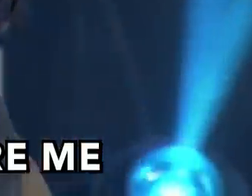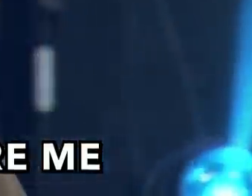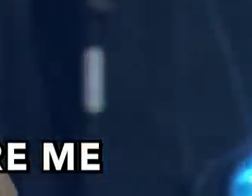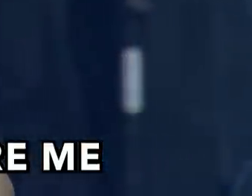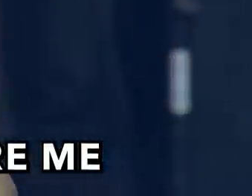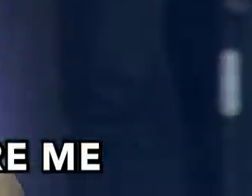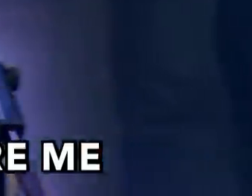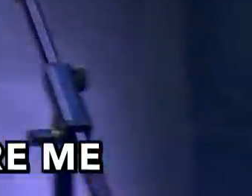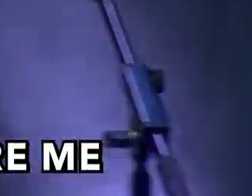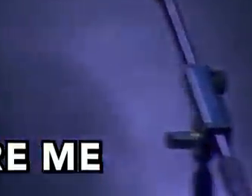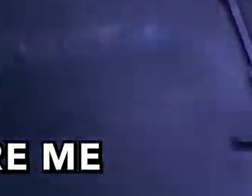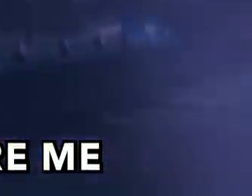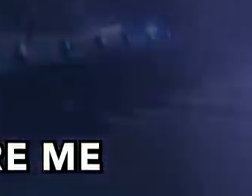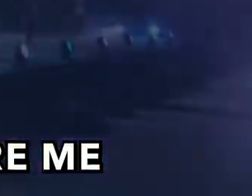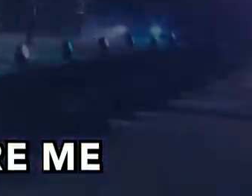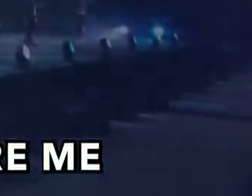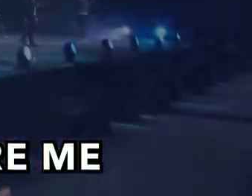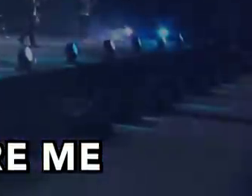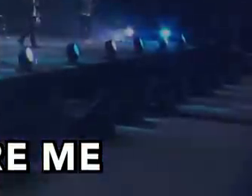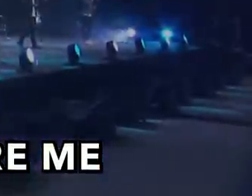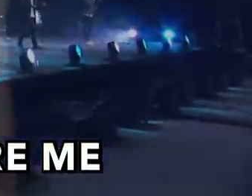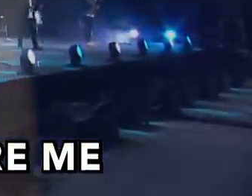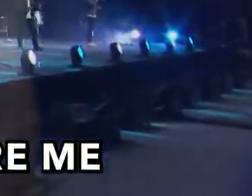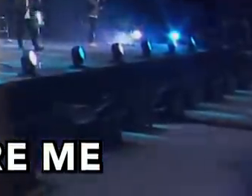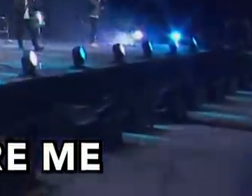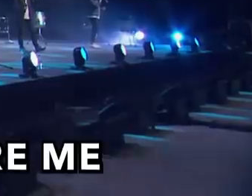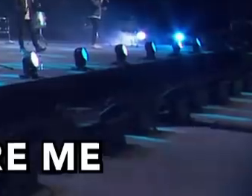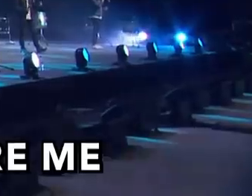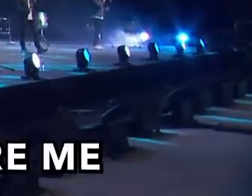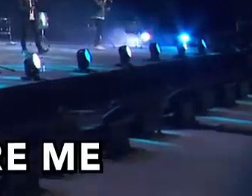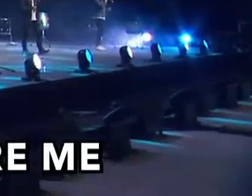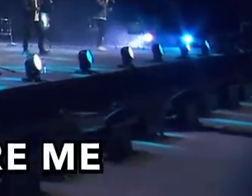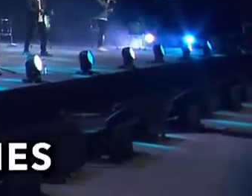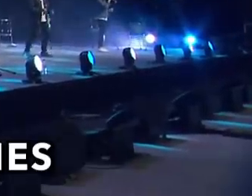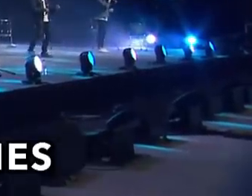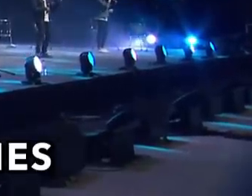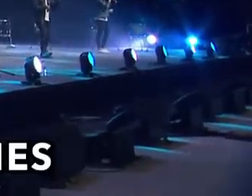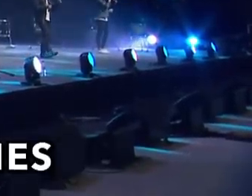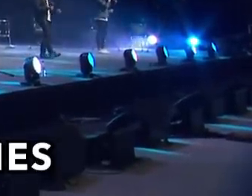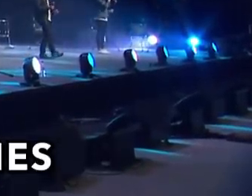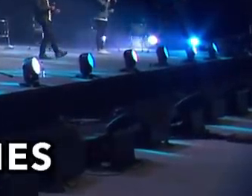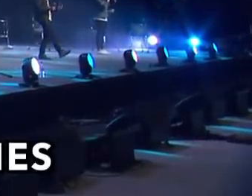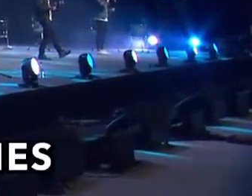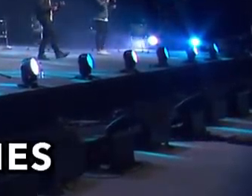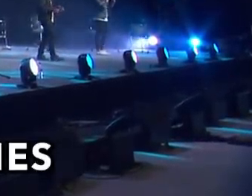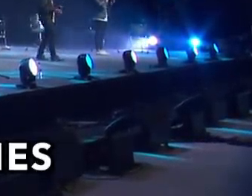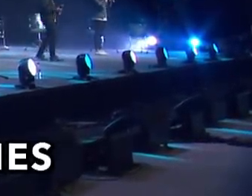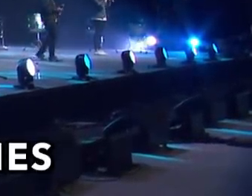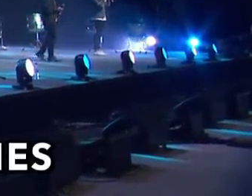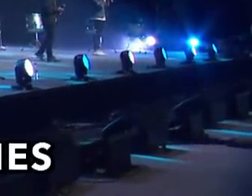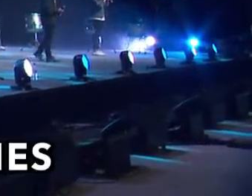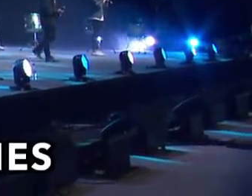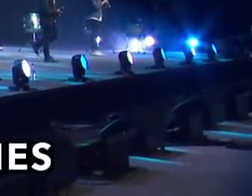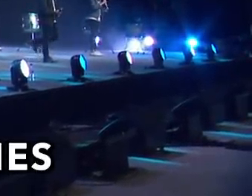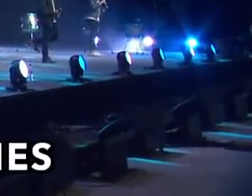Whatever may pass and whatever lies before me,